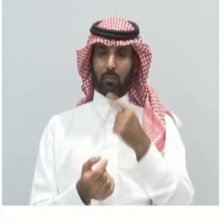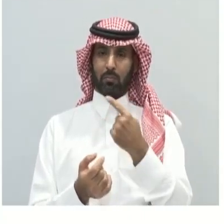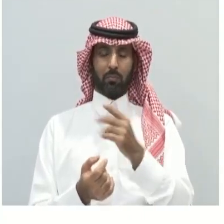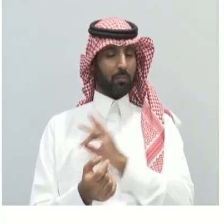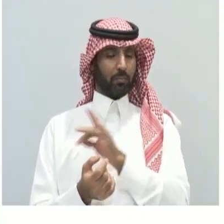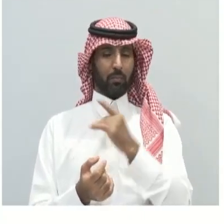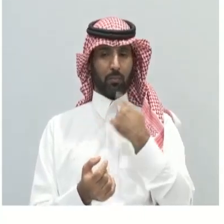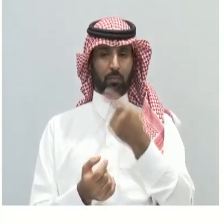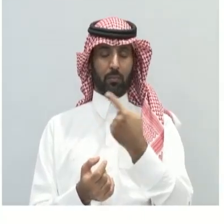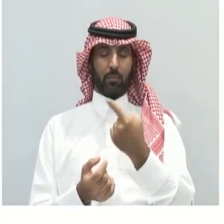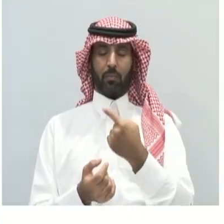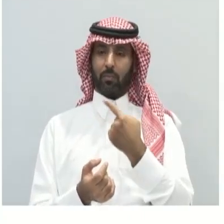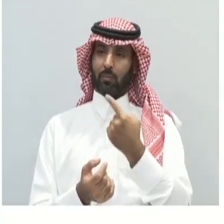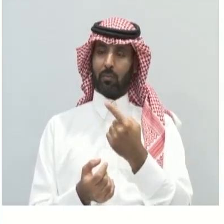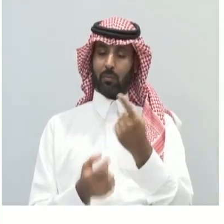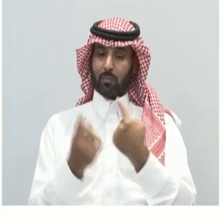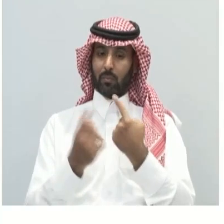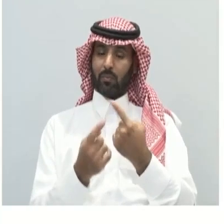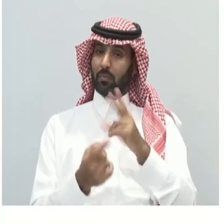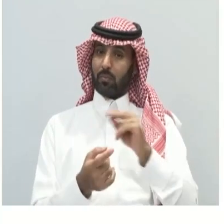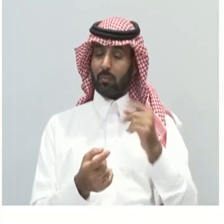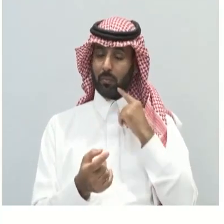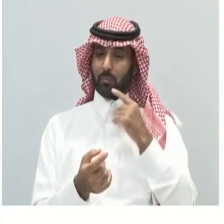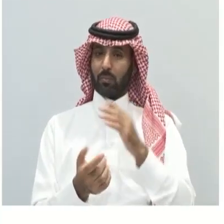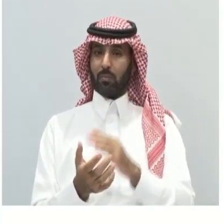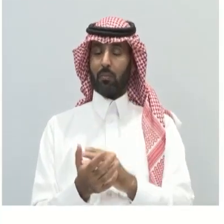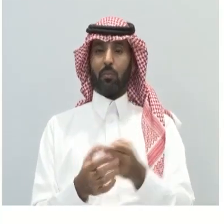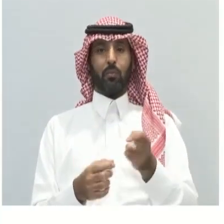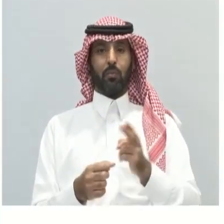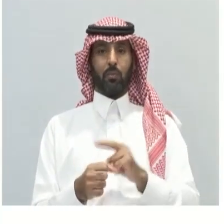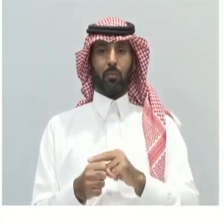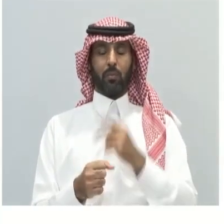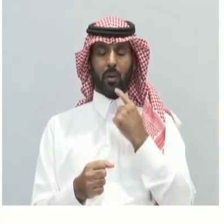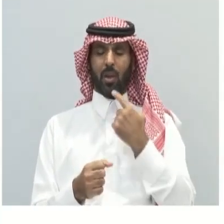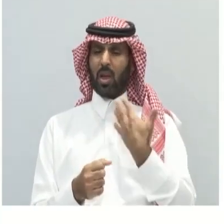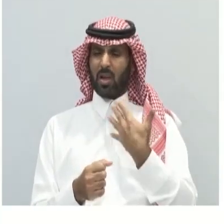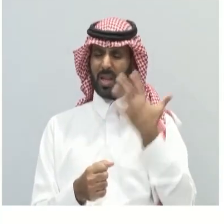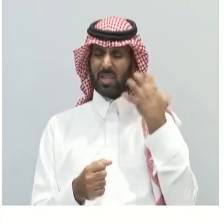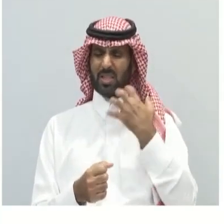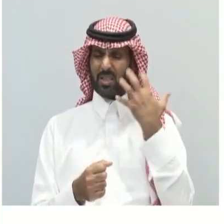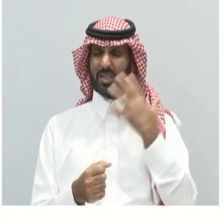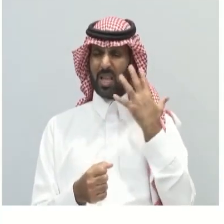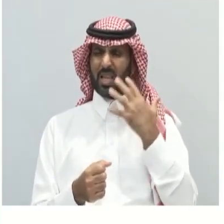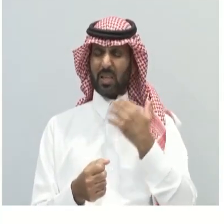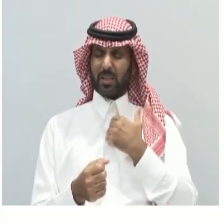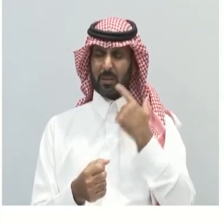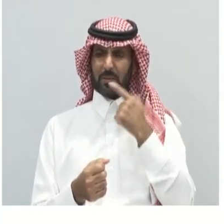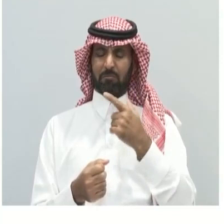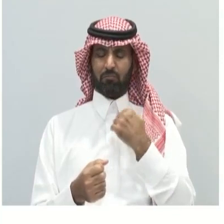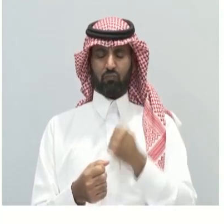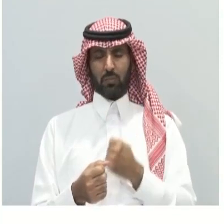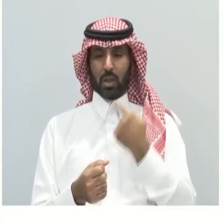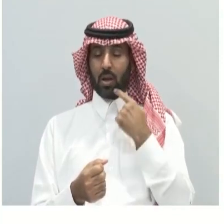this again. Carson, okay, Fahad, I'm sorry, but I'm really stressed. I have to make the best poster